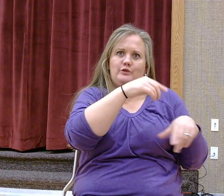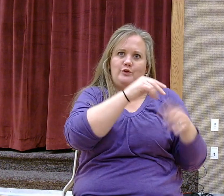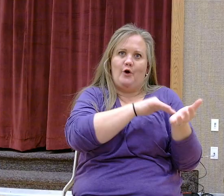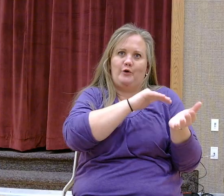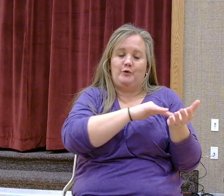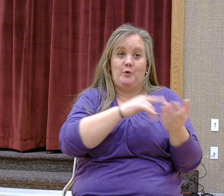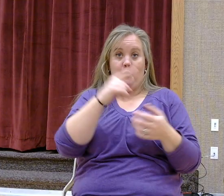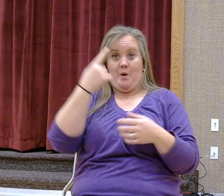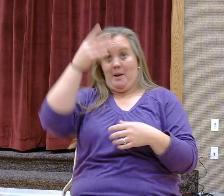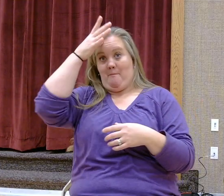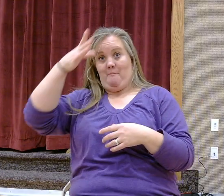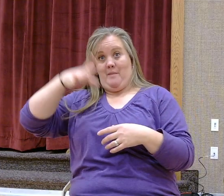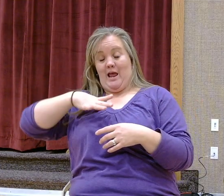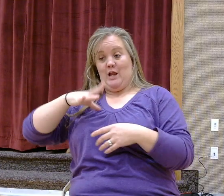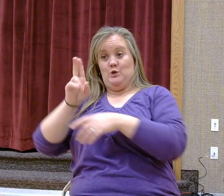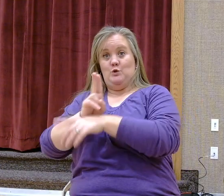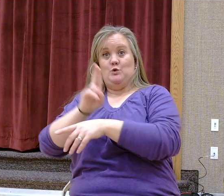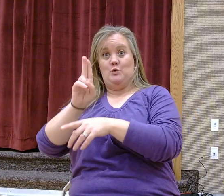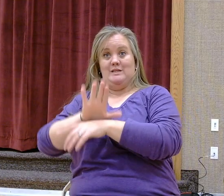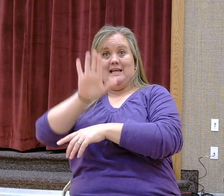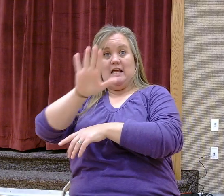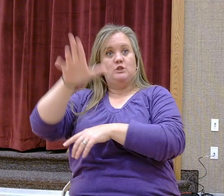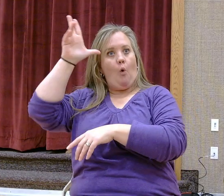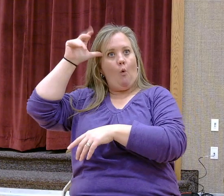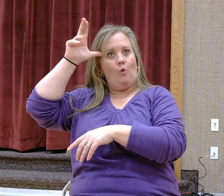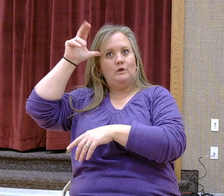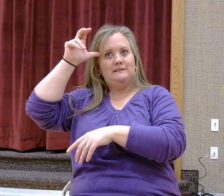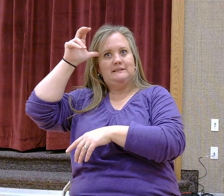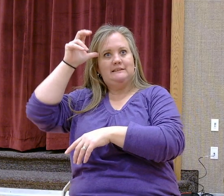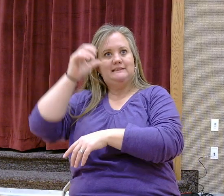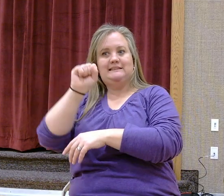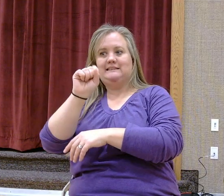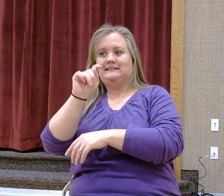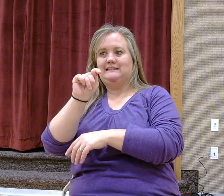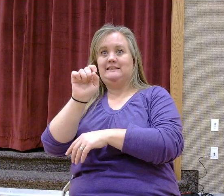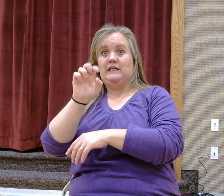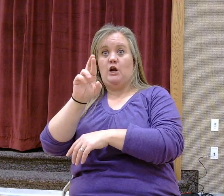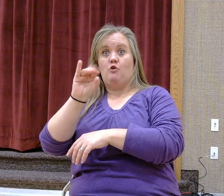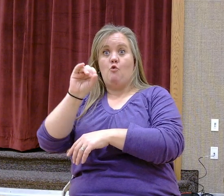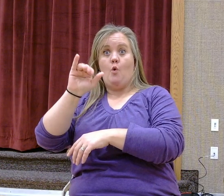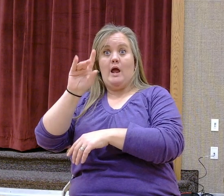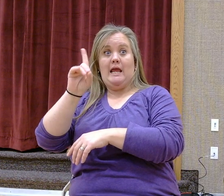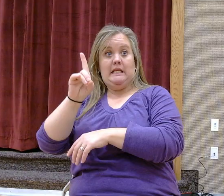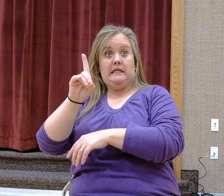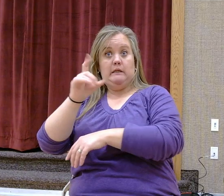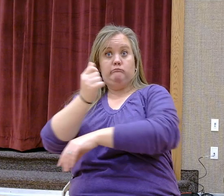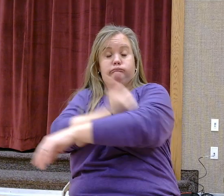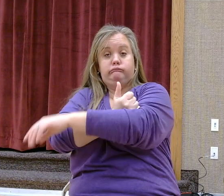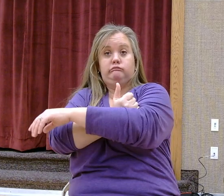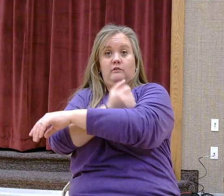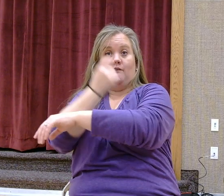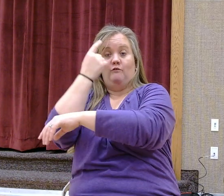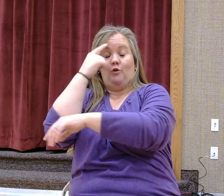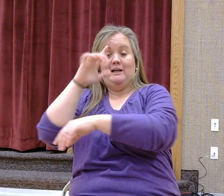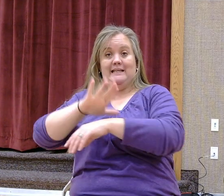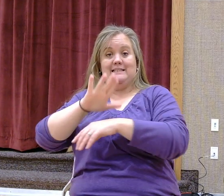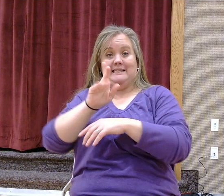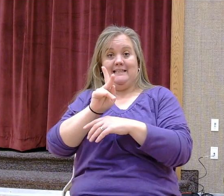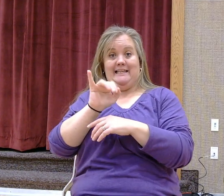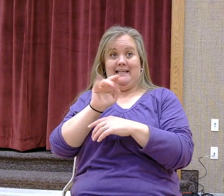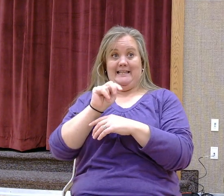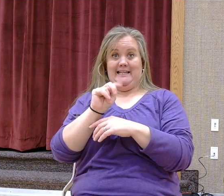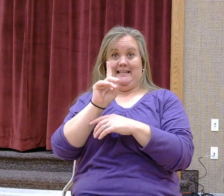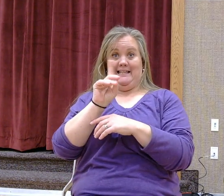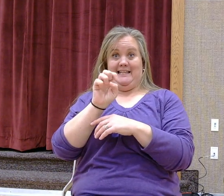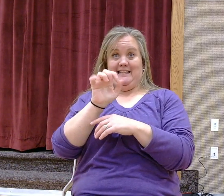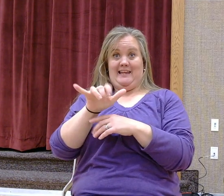steroid. Didn't end up well for him. He went into kidney failure. So you got to be careful what you're using. So the doses, like